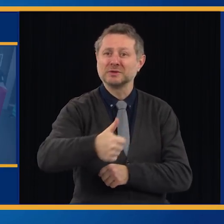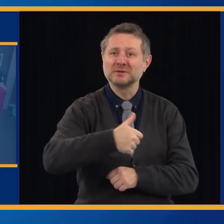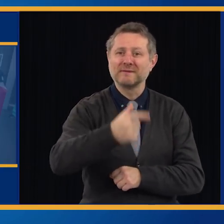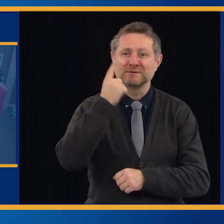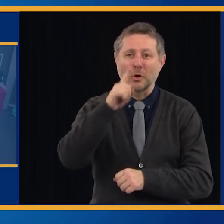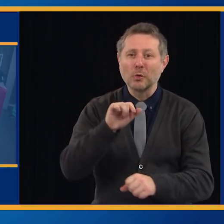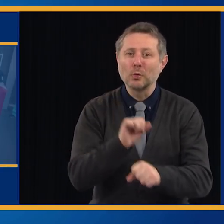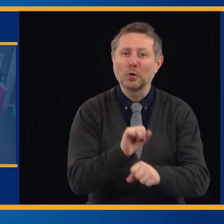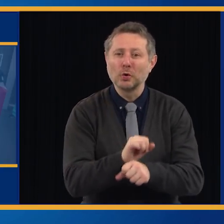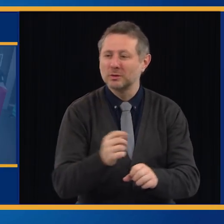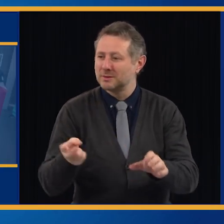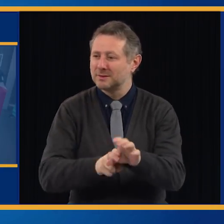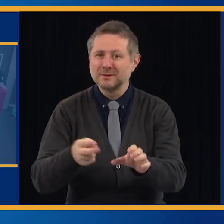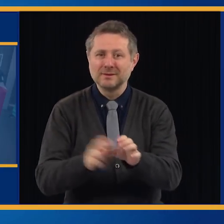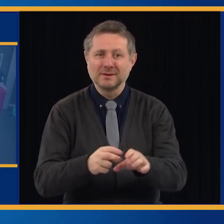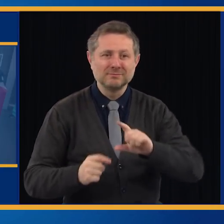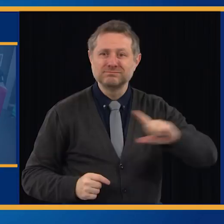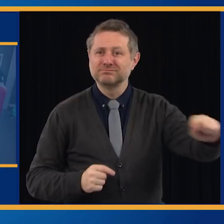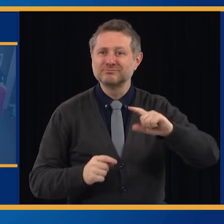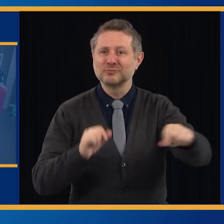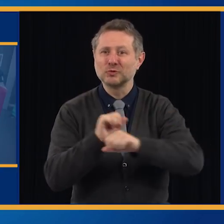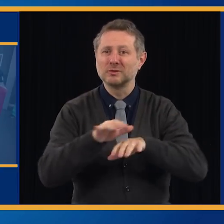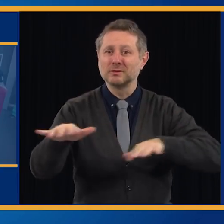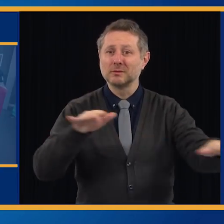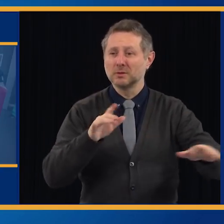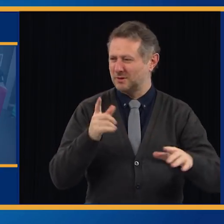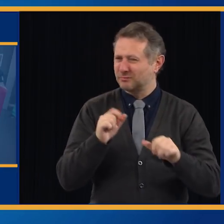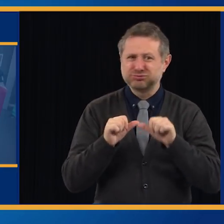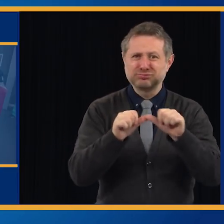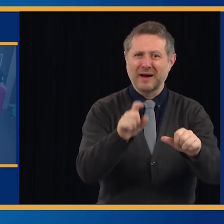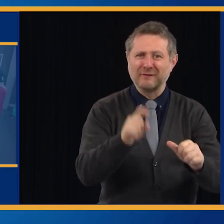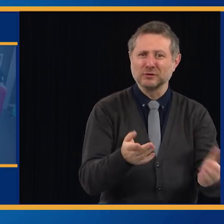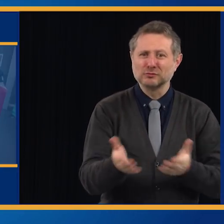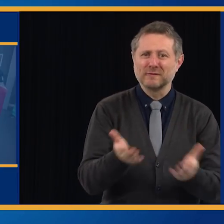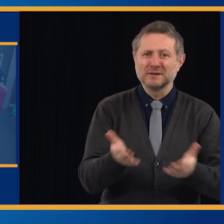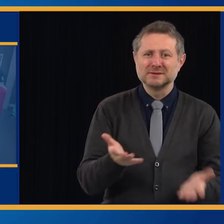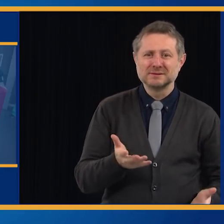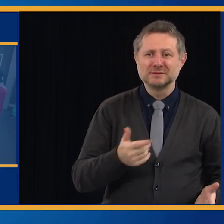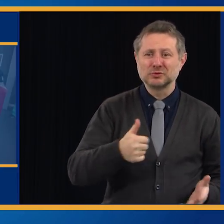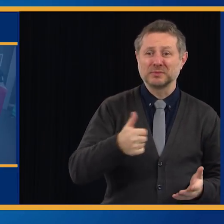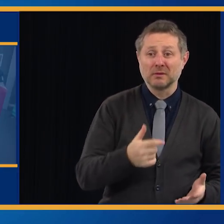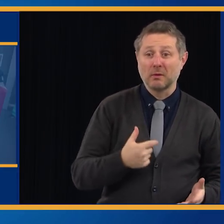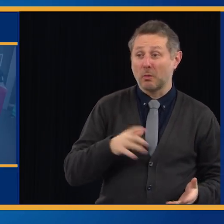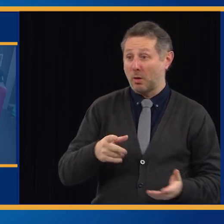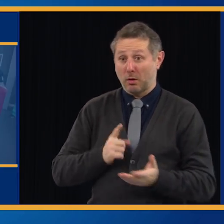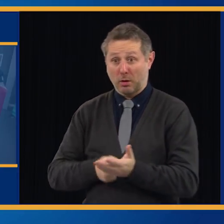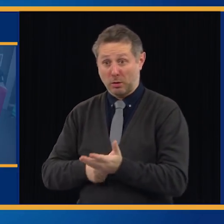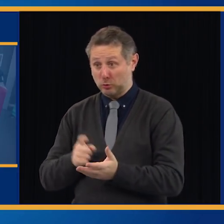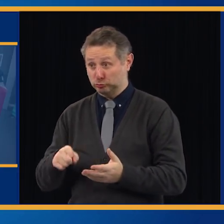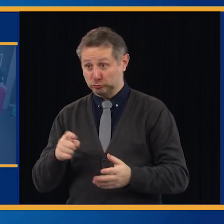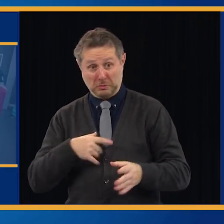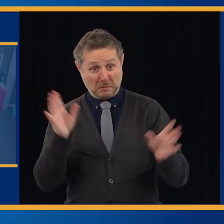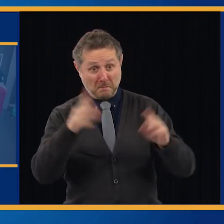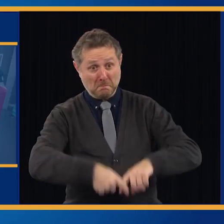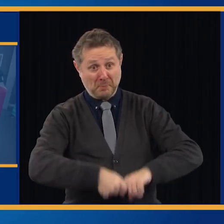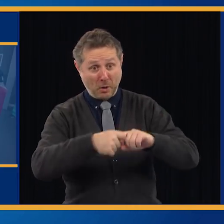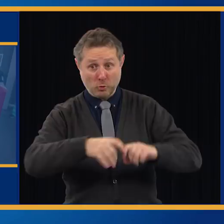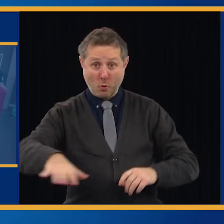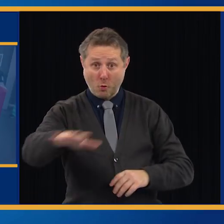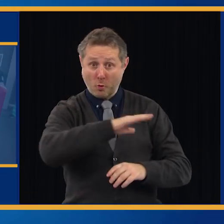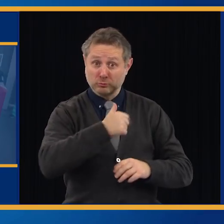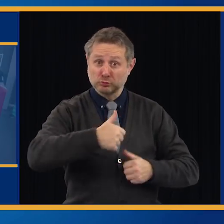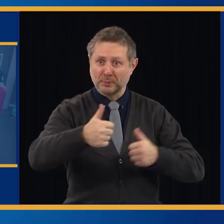That's why public transportation continued. We talked early on about closing down public transportation. They said, forget